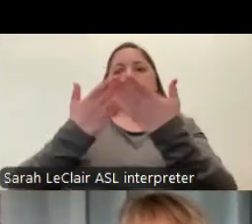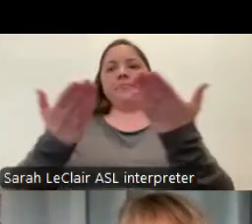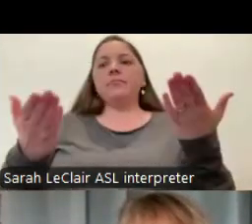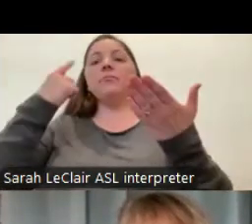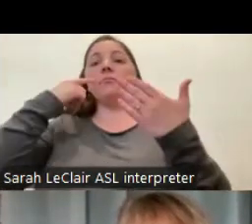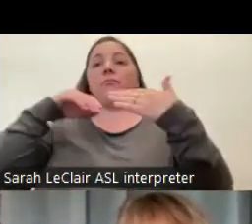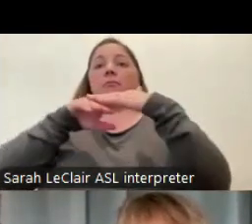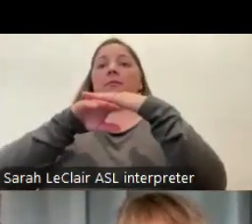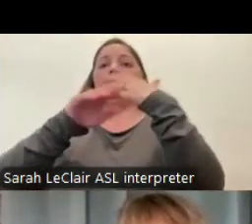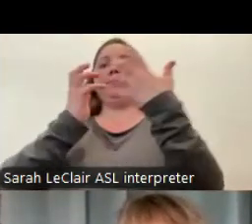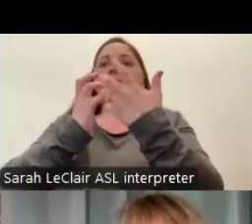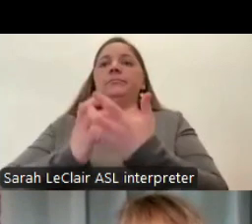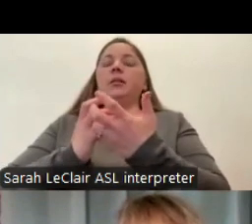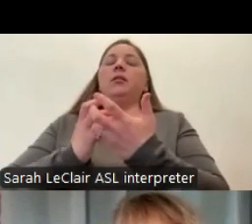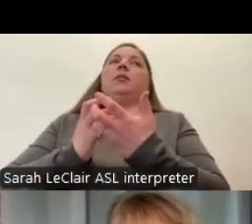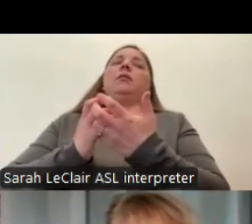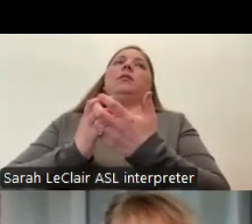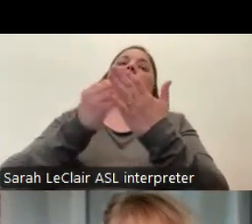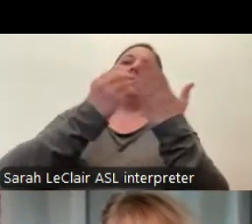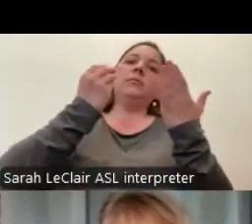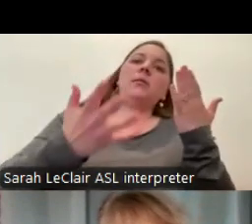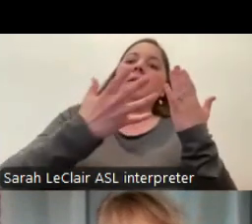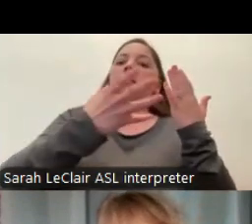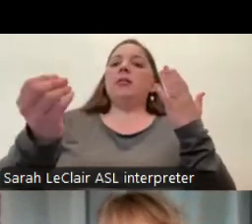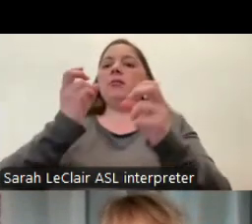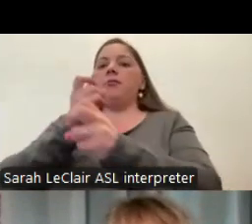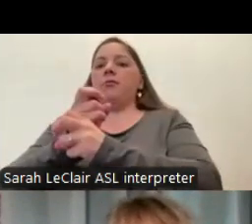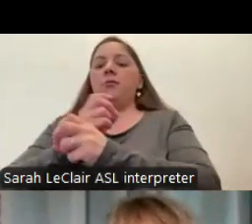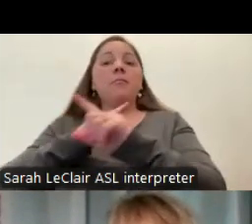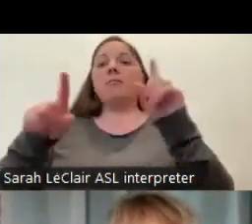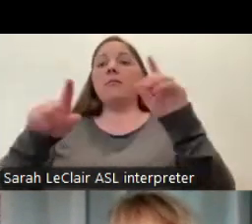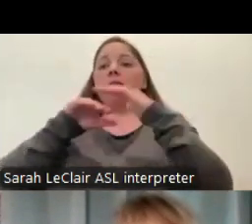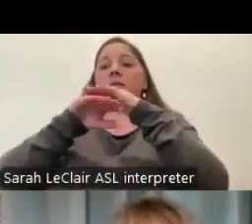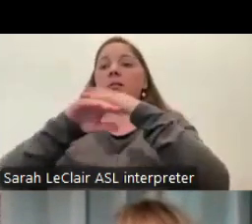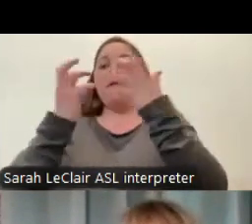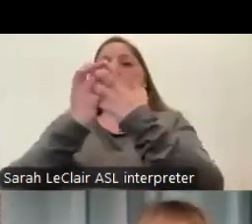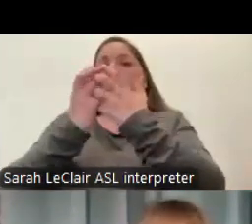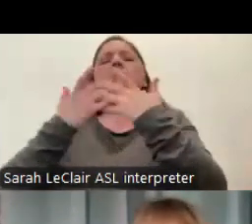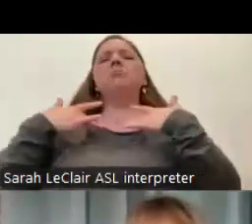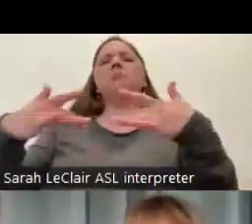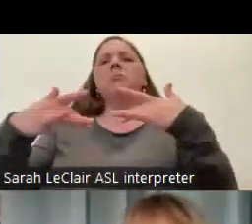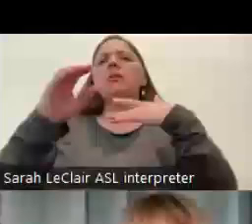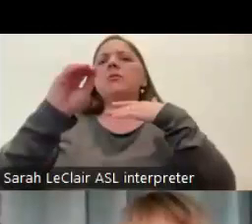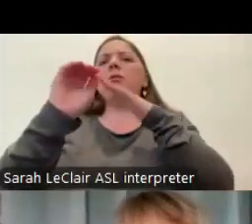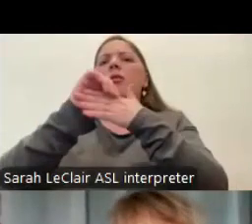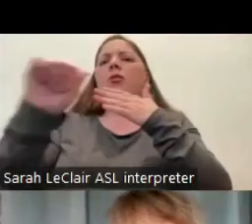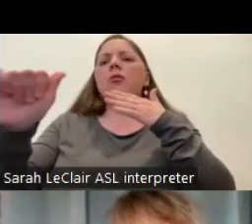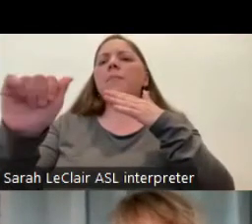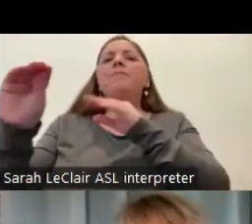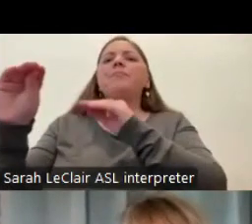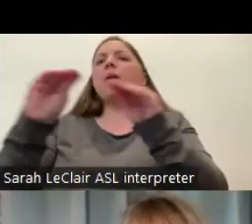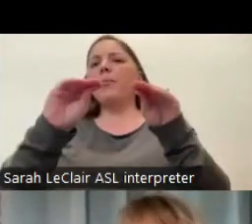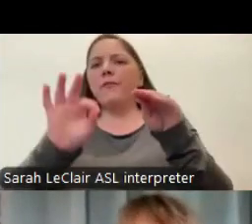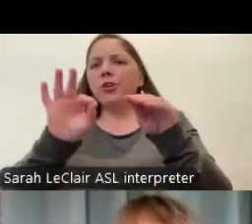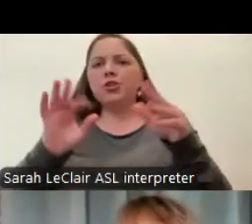expensive and inconvenient, and studies show half of all accommodations are zero. It's a matter of moving a piece of furniture or something. And then the